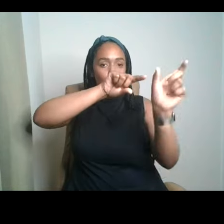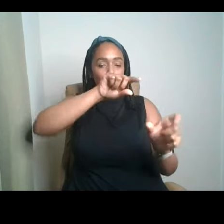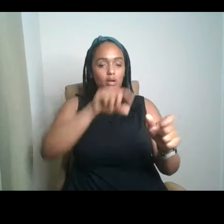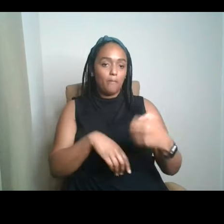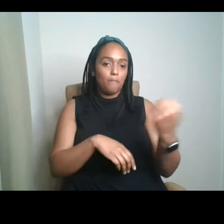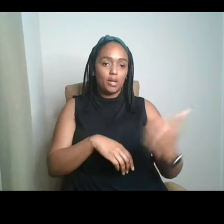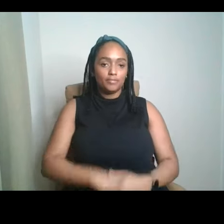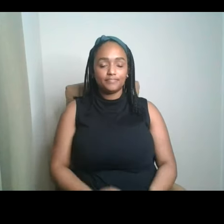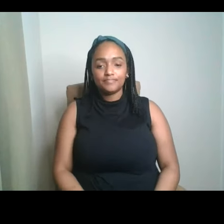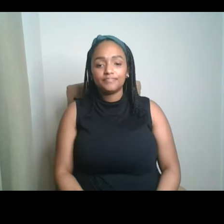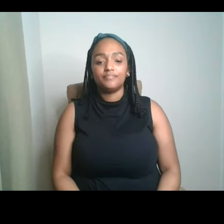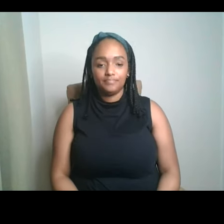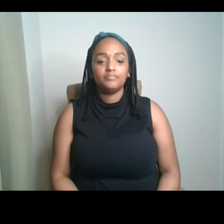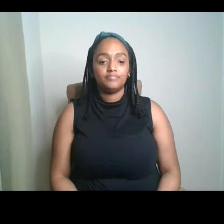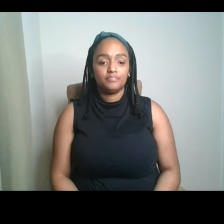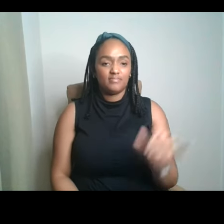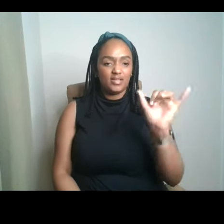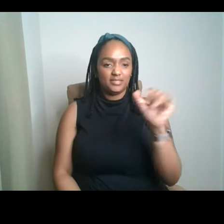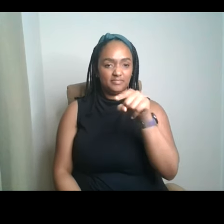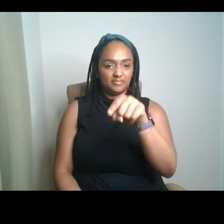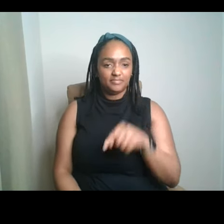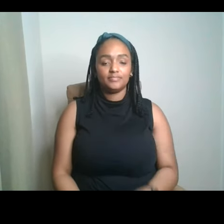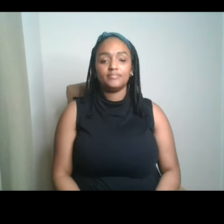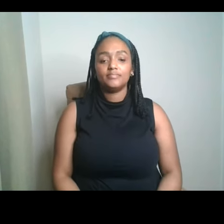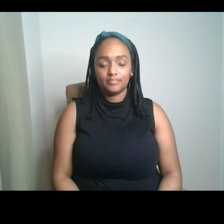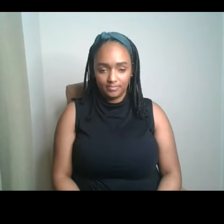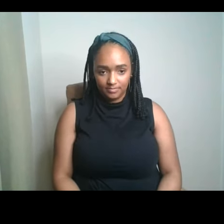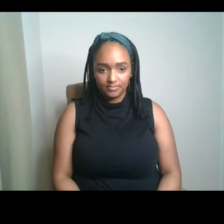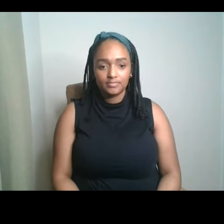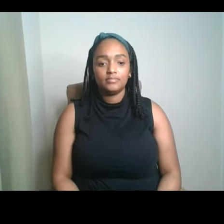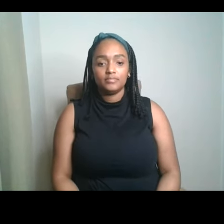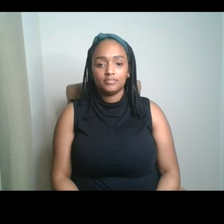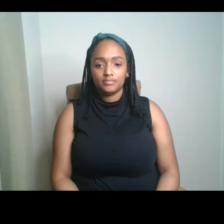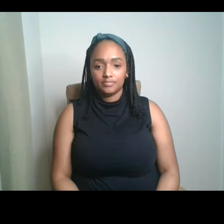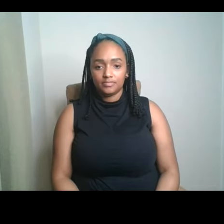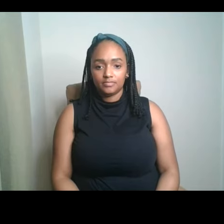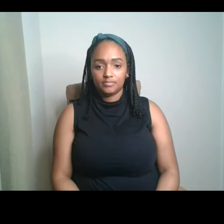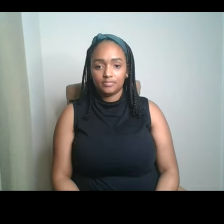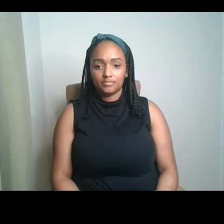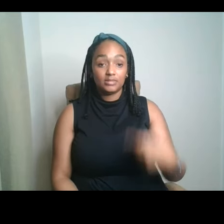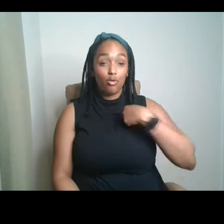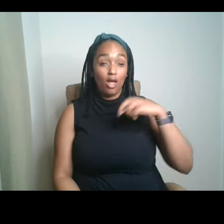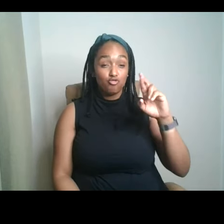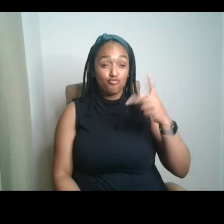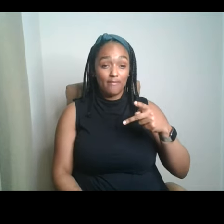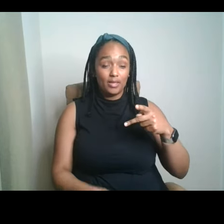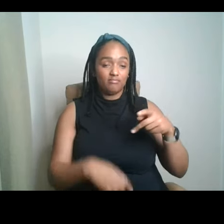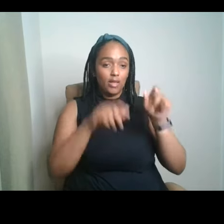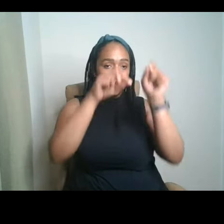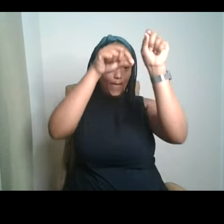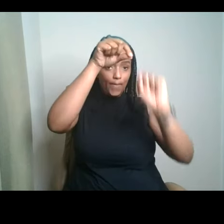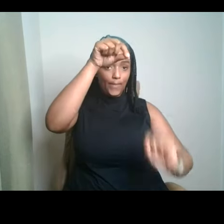you remove this part and I rip it because I feel like that's easier for